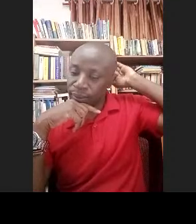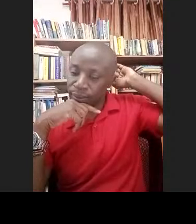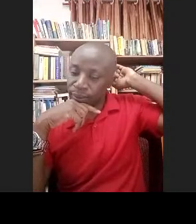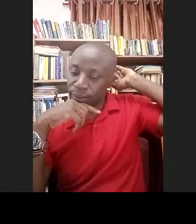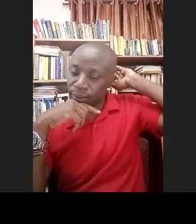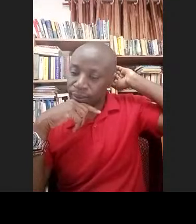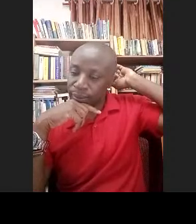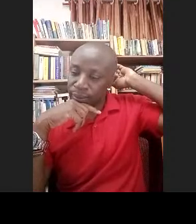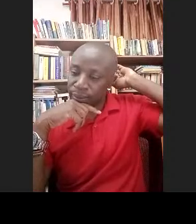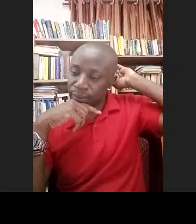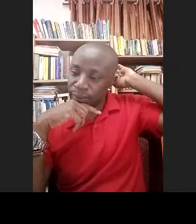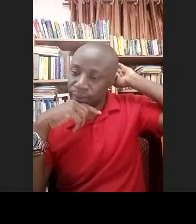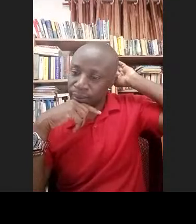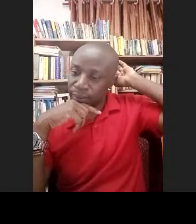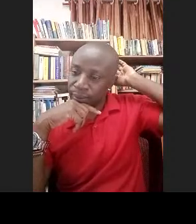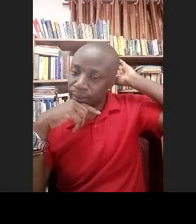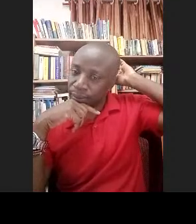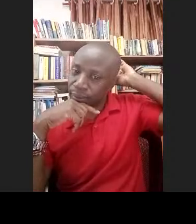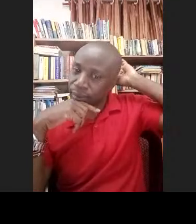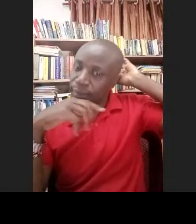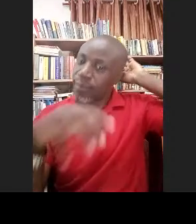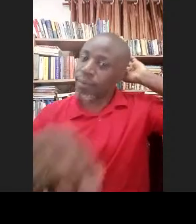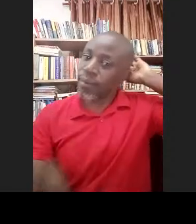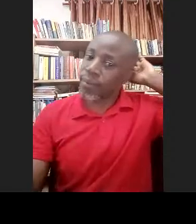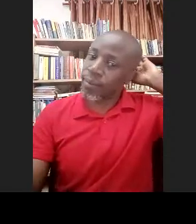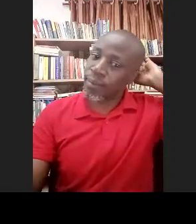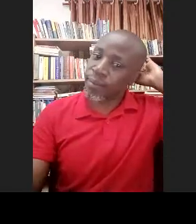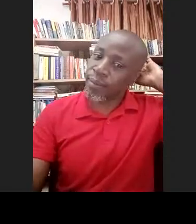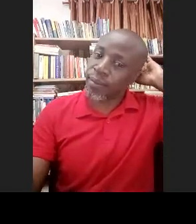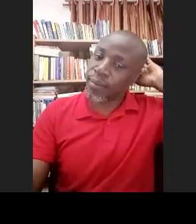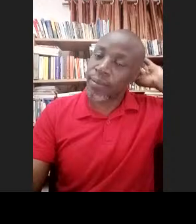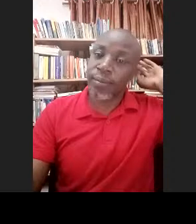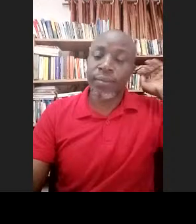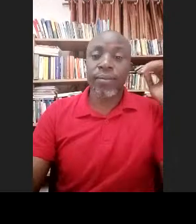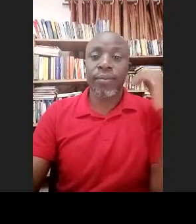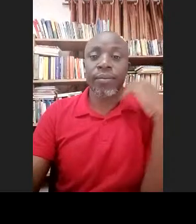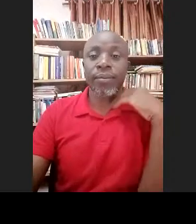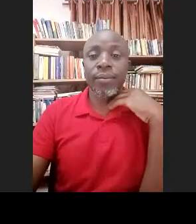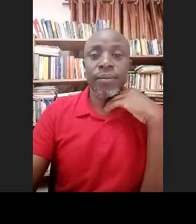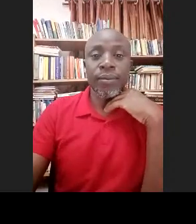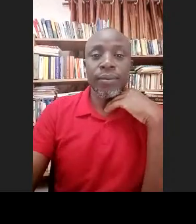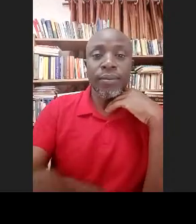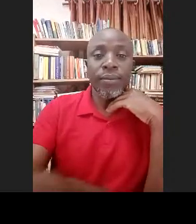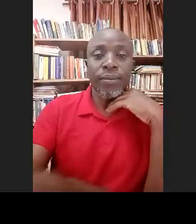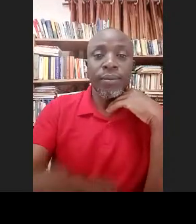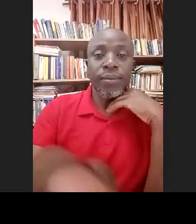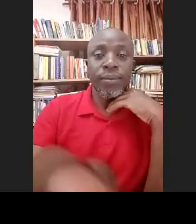address this situation? The employee was on a 1-year contract which ends in 2 months.